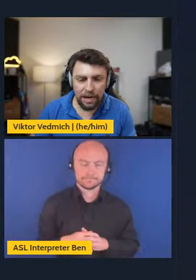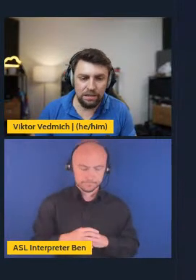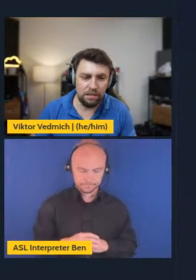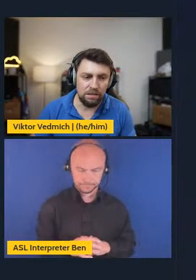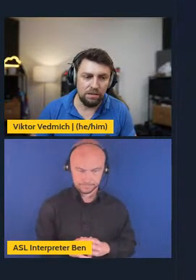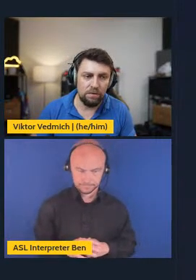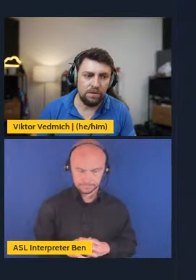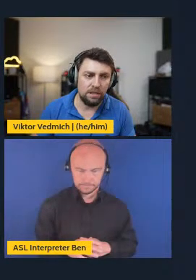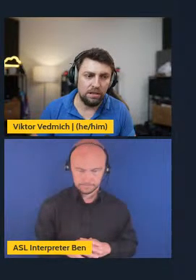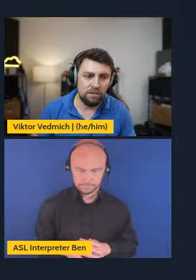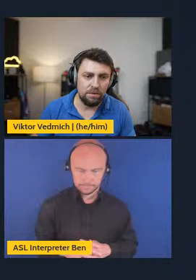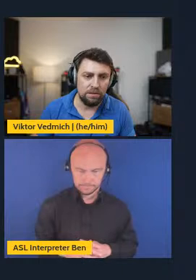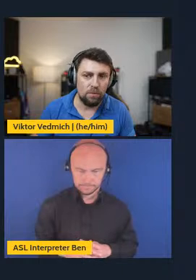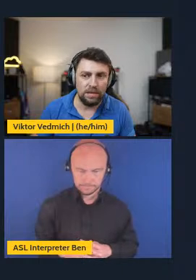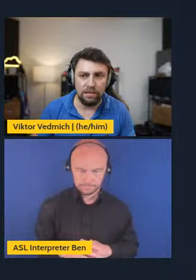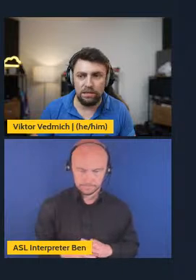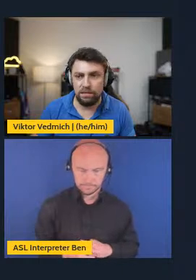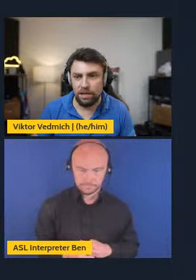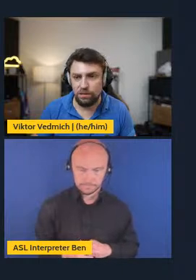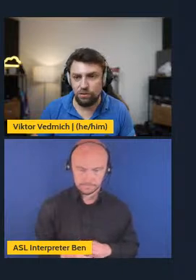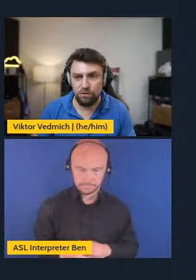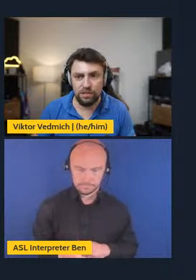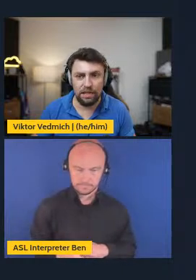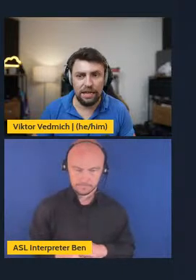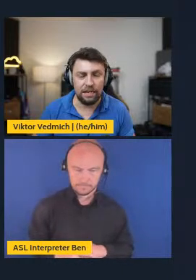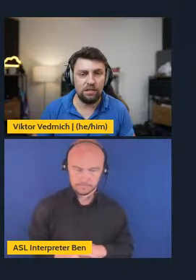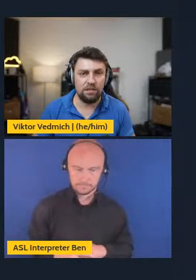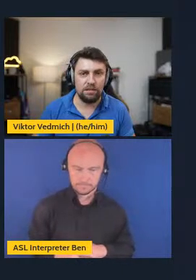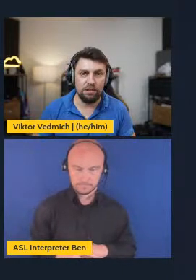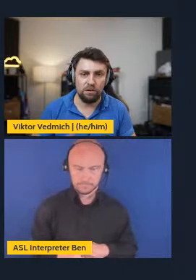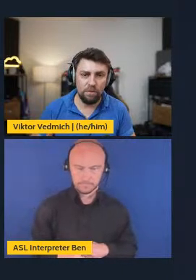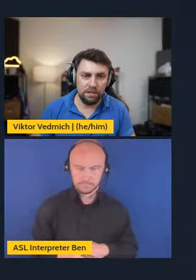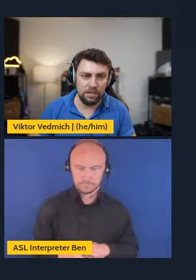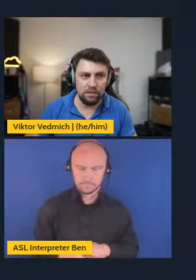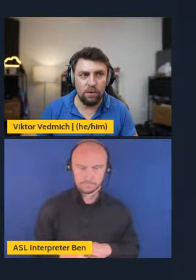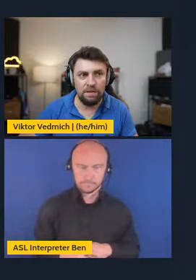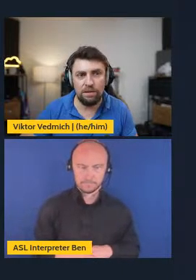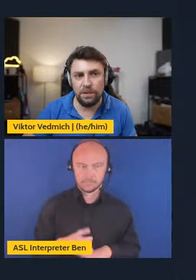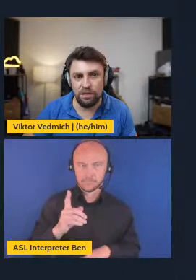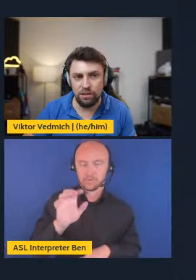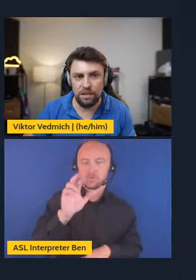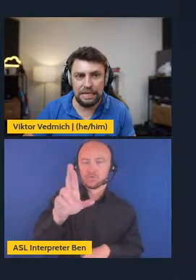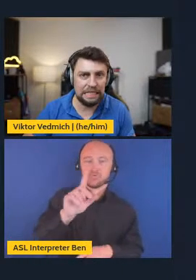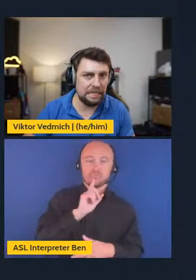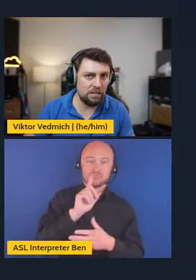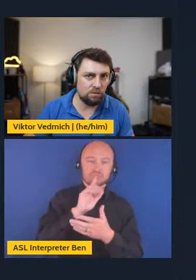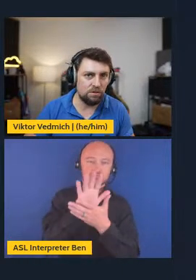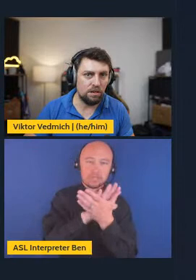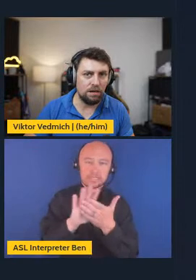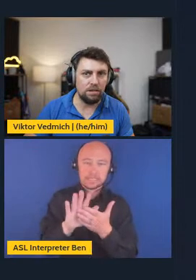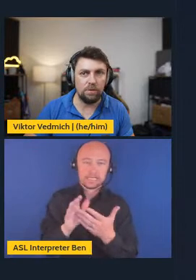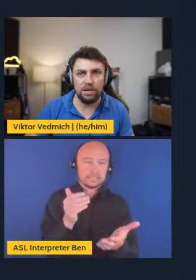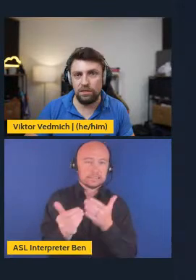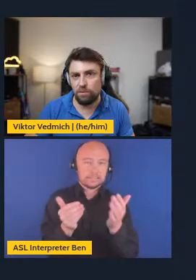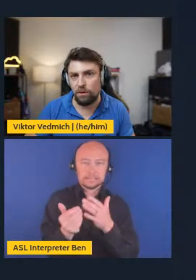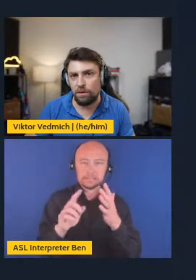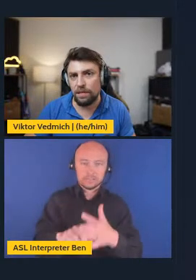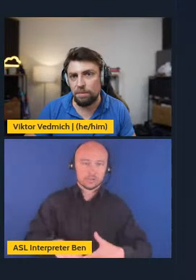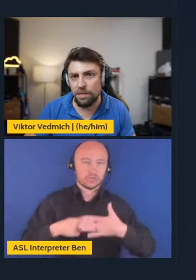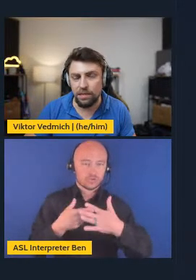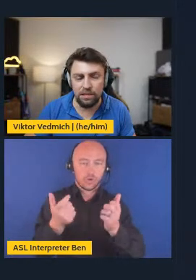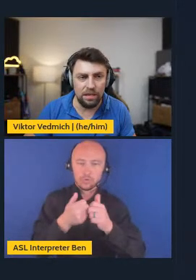I ask different customers why they decided to select Kubernetes, one of the reasons is like it's easy to start, quickly